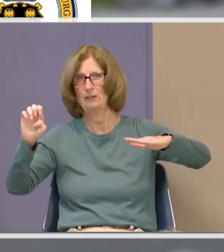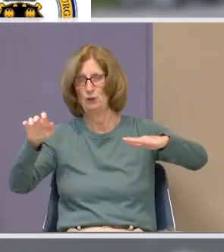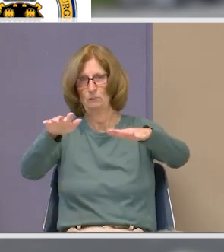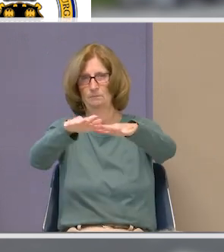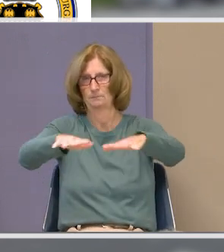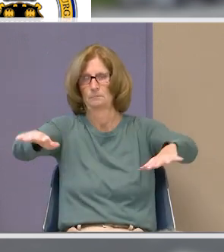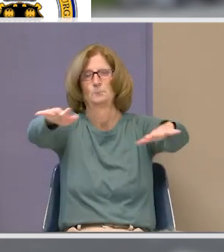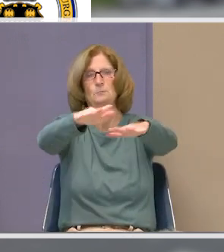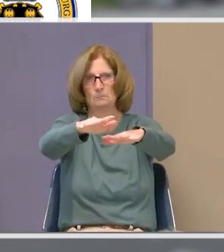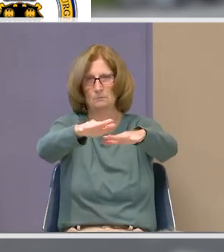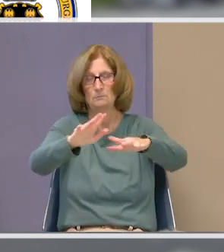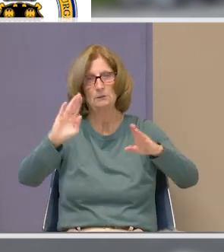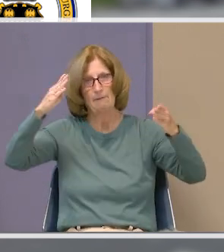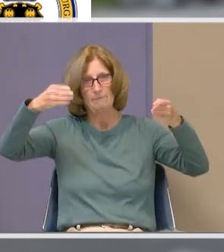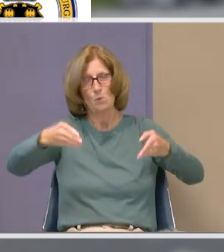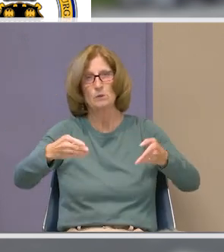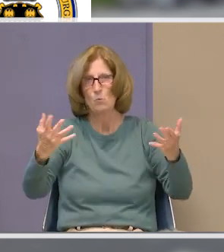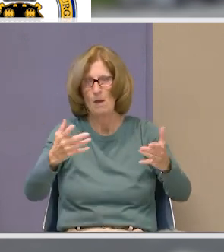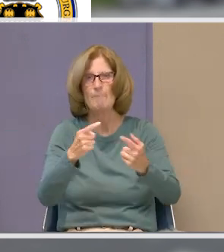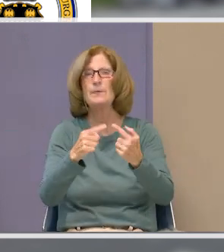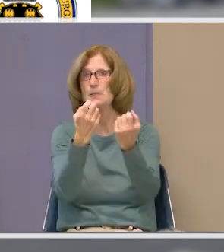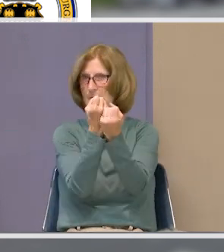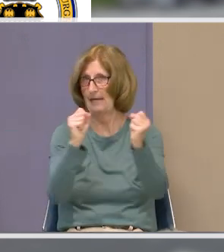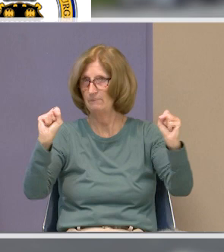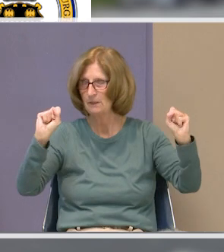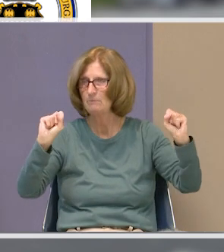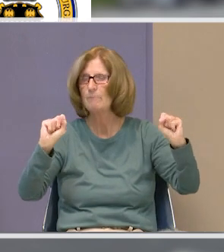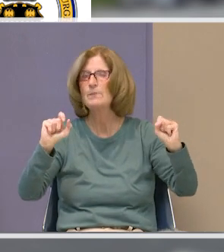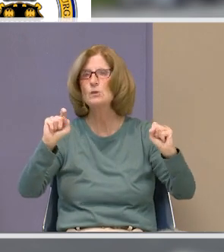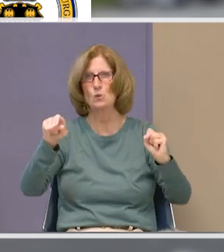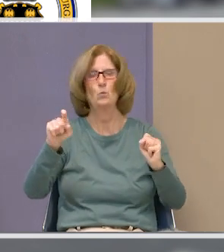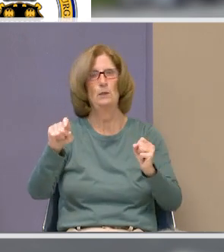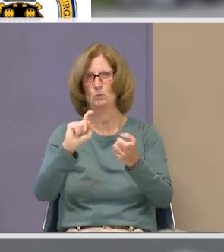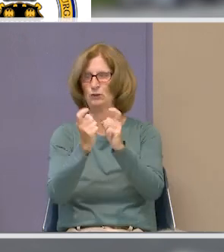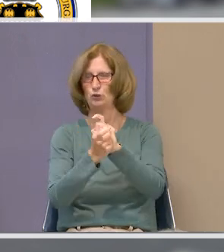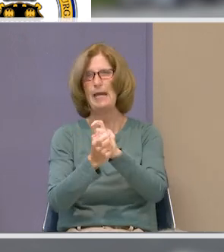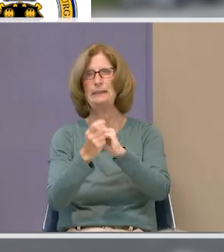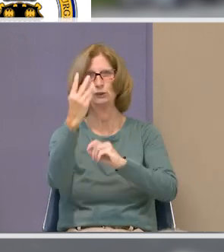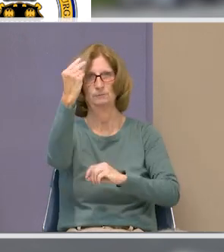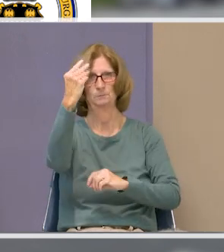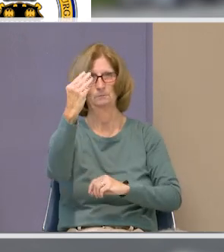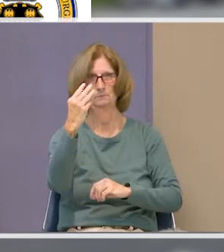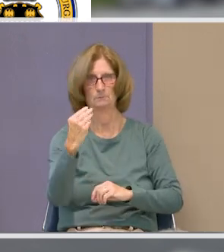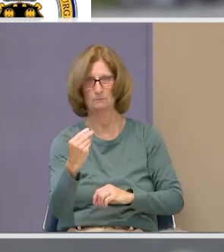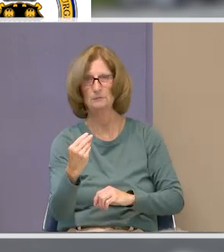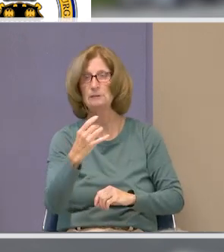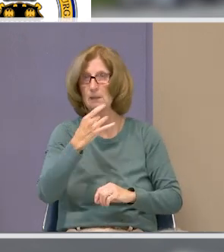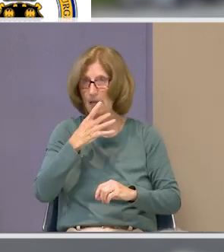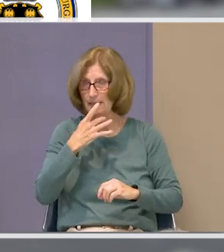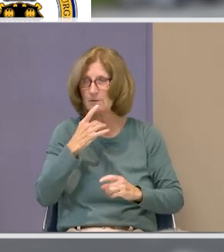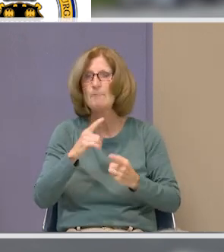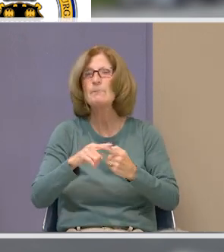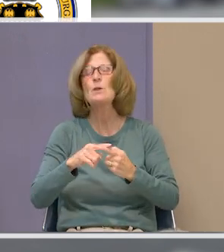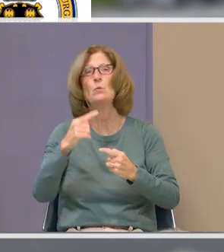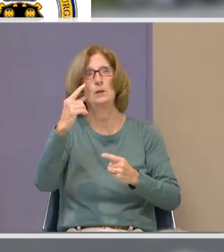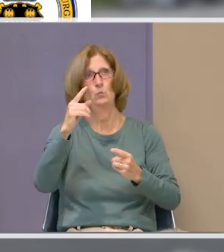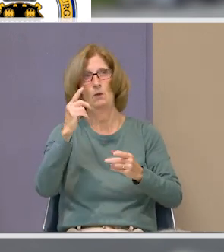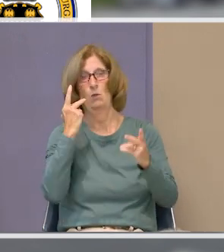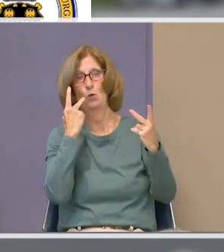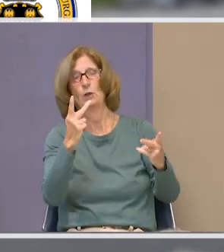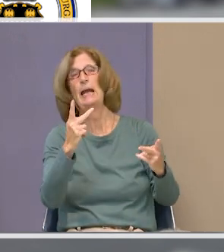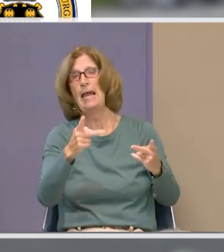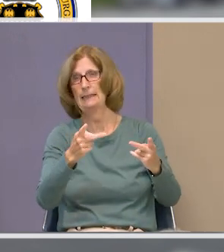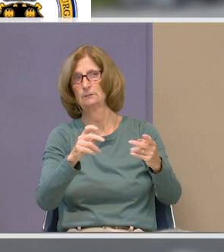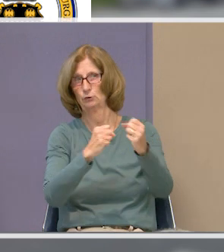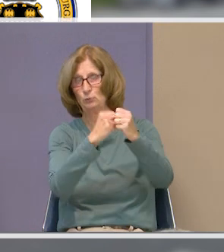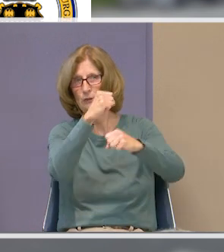intersection. And the focus of that is safety. So we'll be updating the traffic signal infrastructure, and we will be reconsidering the flow of traffic